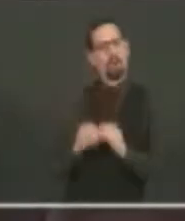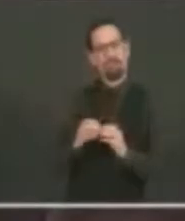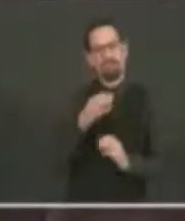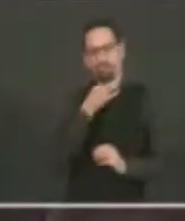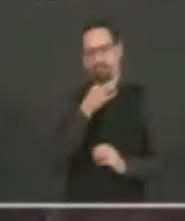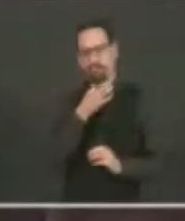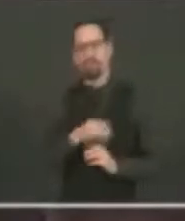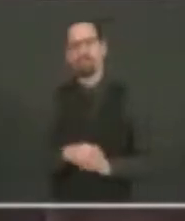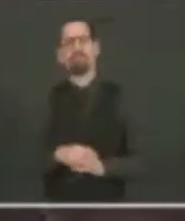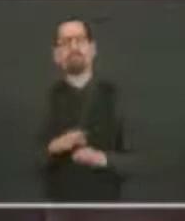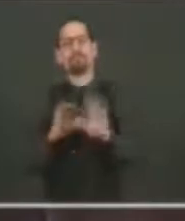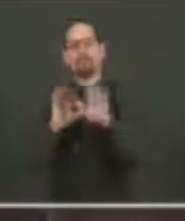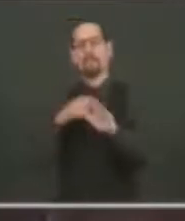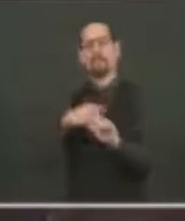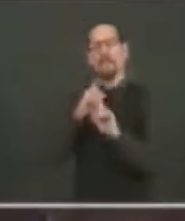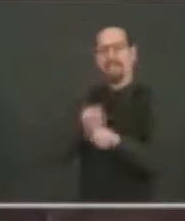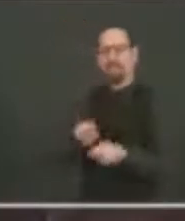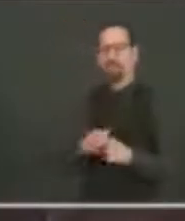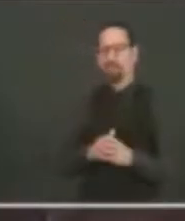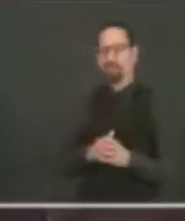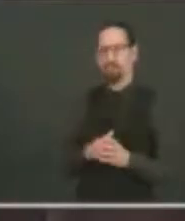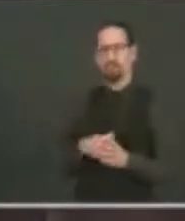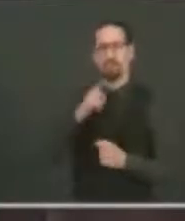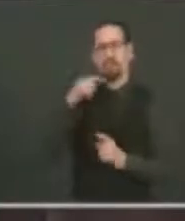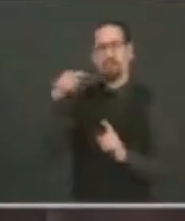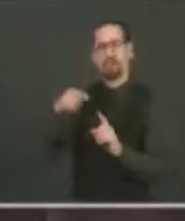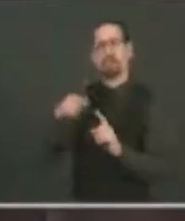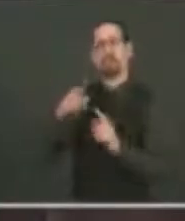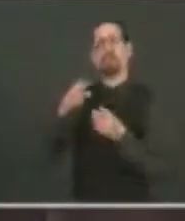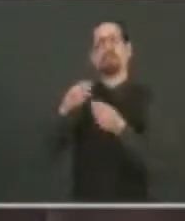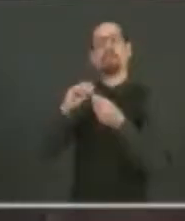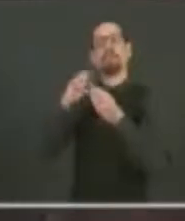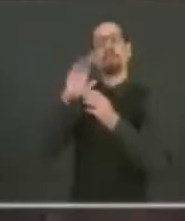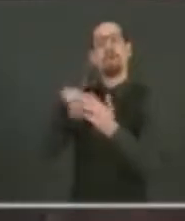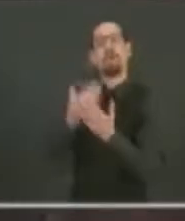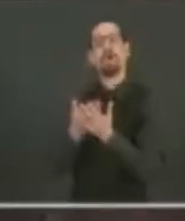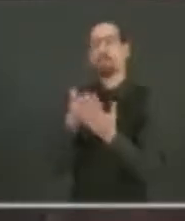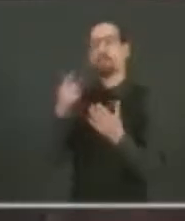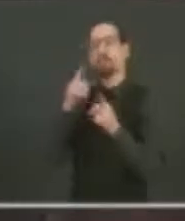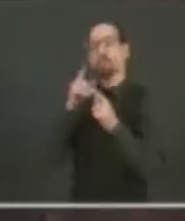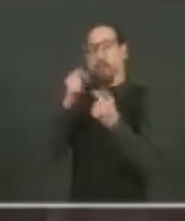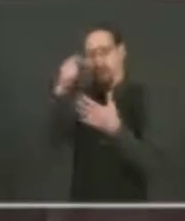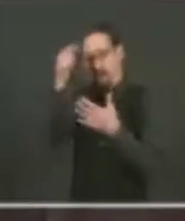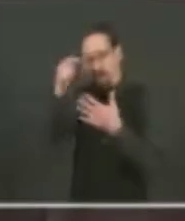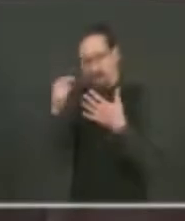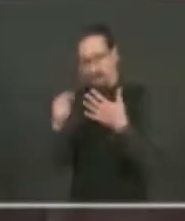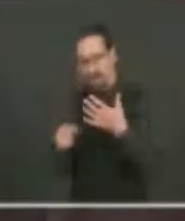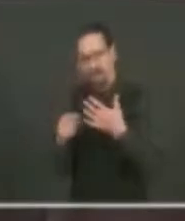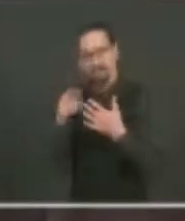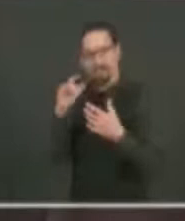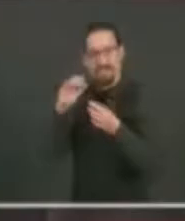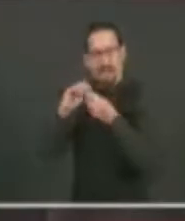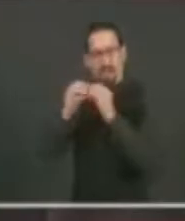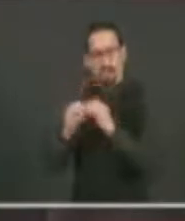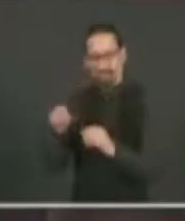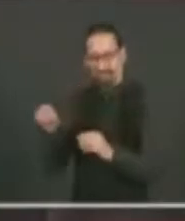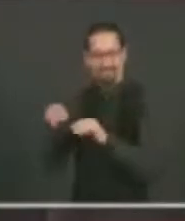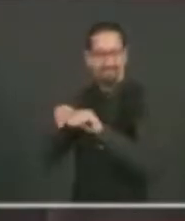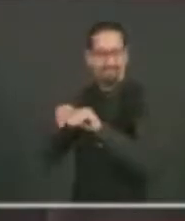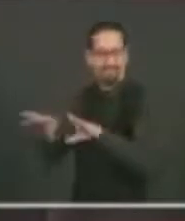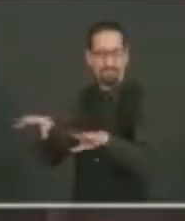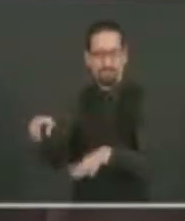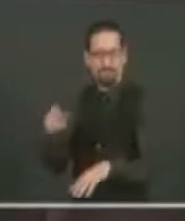factors, seeing the increases in cases, that bump, and the difference in those cases